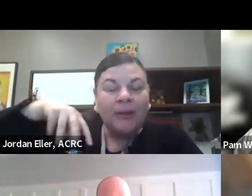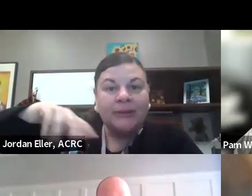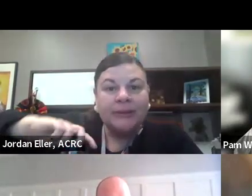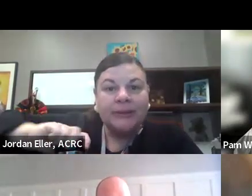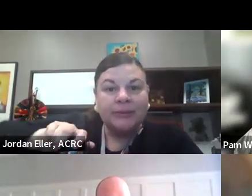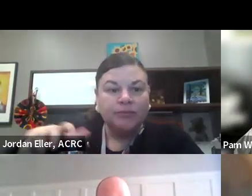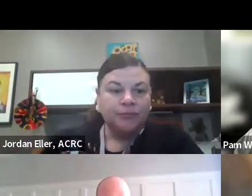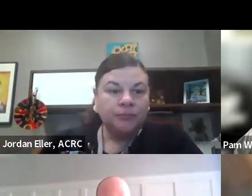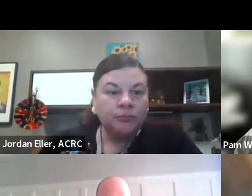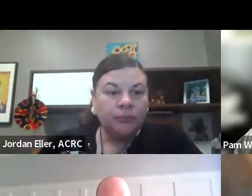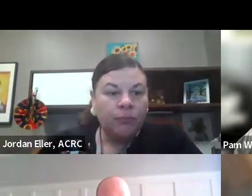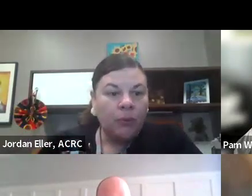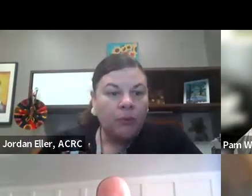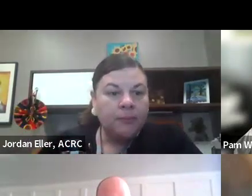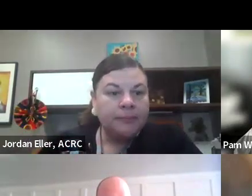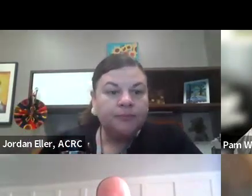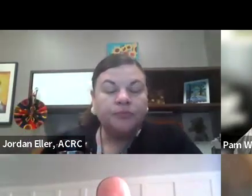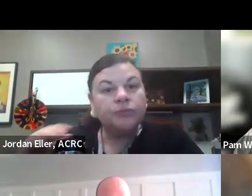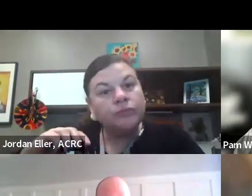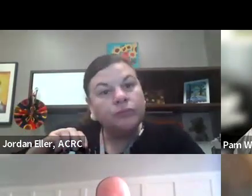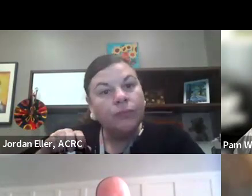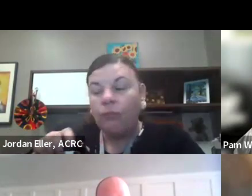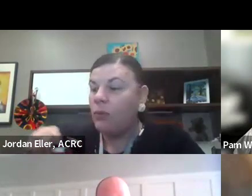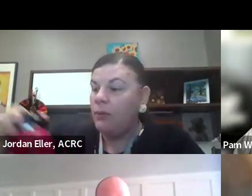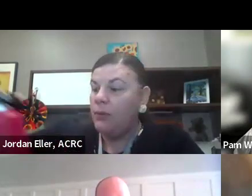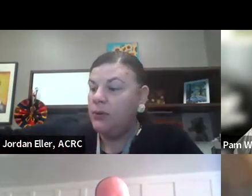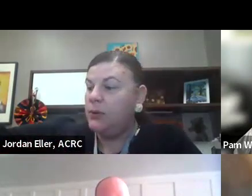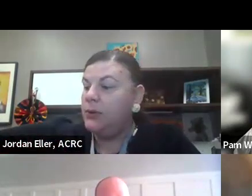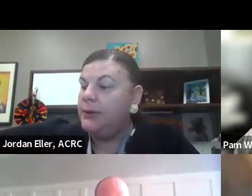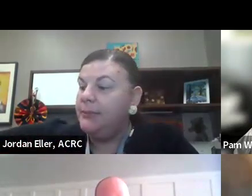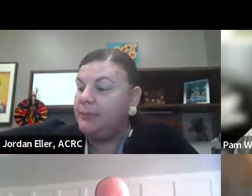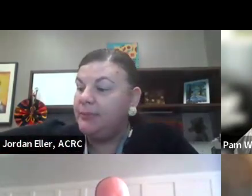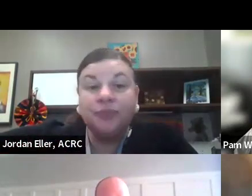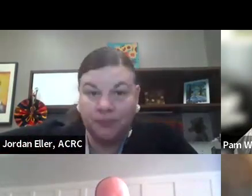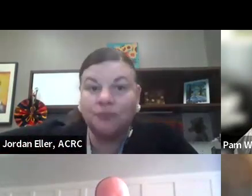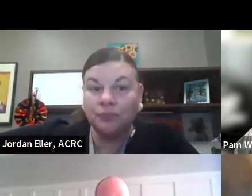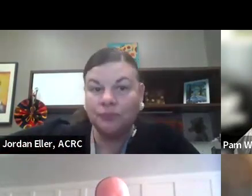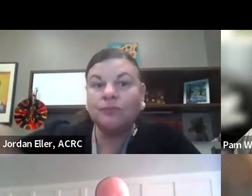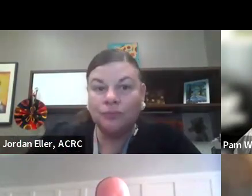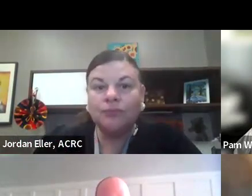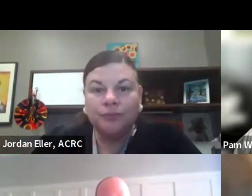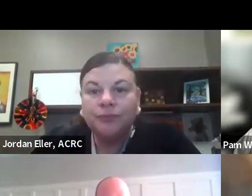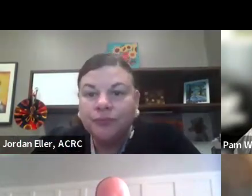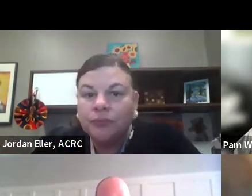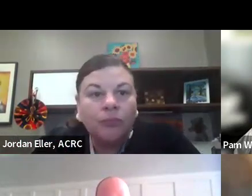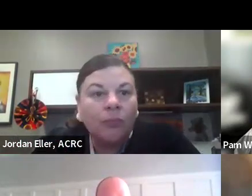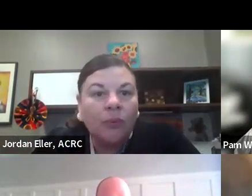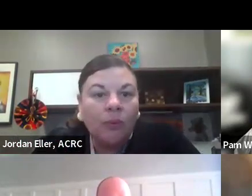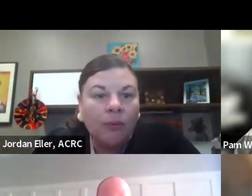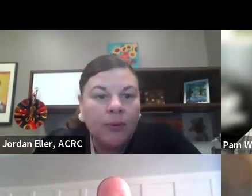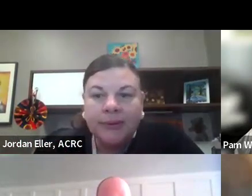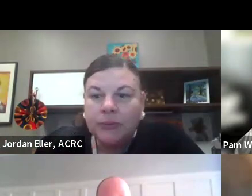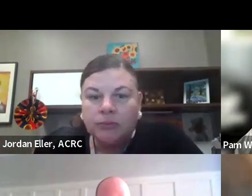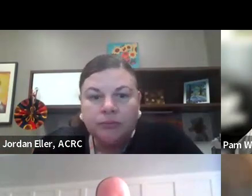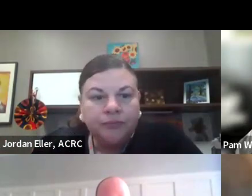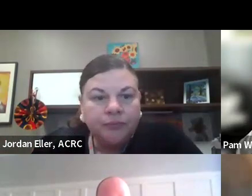they have not? I haven't heard from anyone, so I'm assuming no news is good news and every provider is receiving the surveys that we